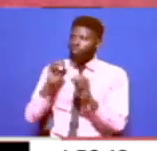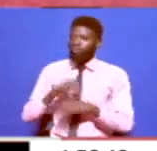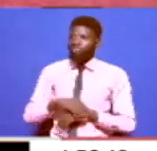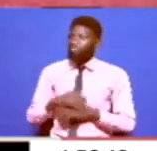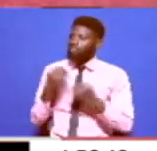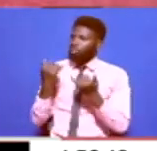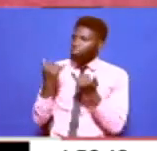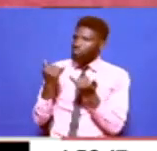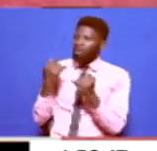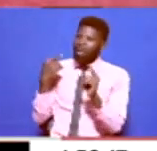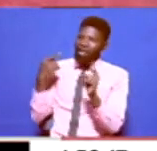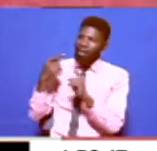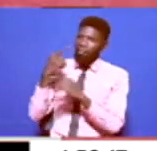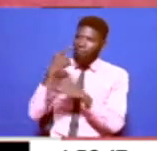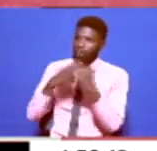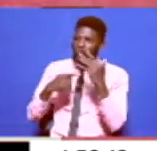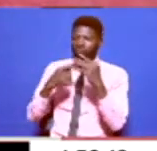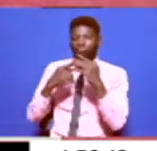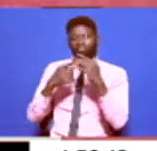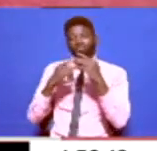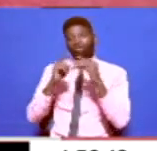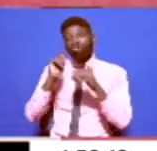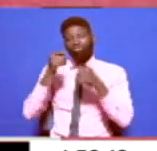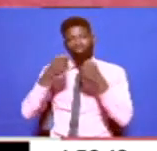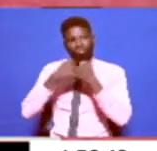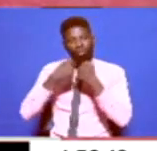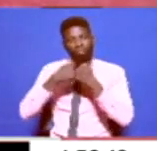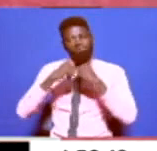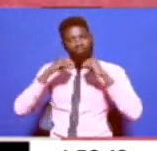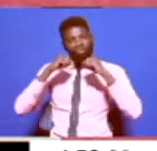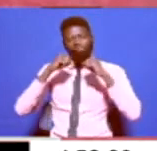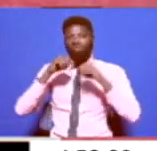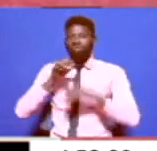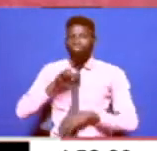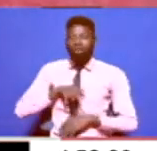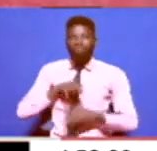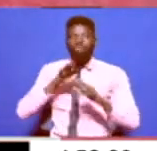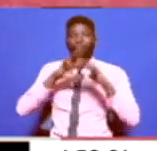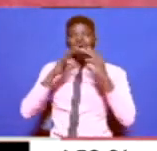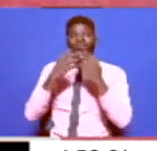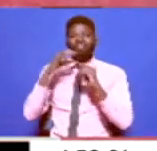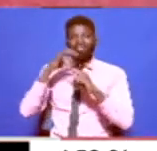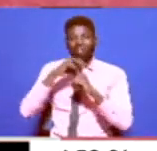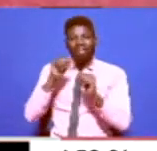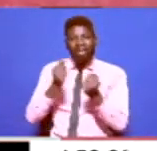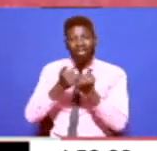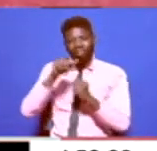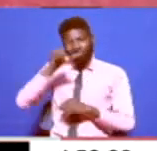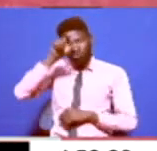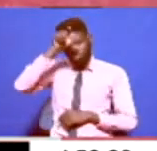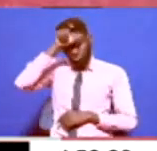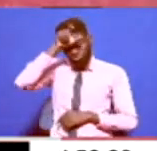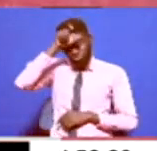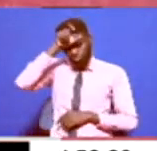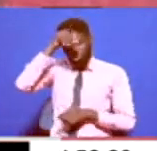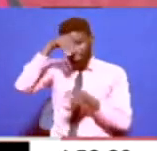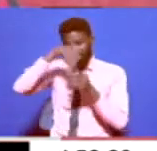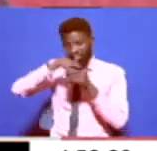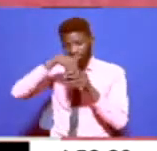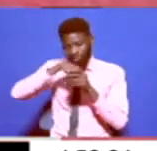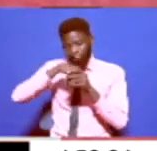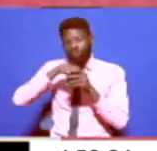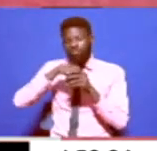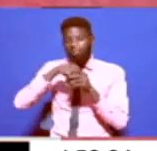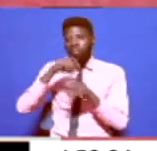the upcoming major tournaments. We have the Women World Championship which will be held in Turkey like in